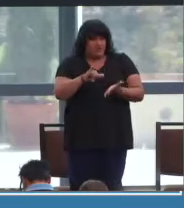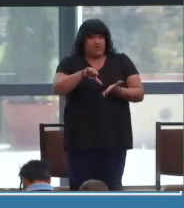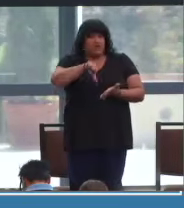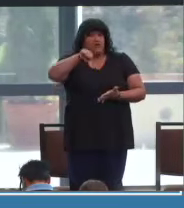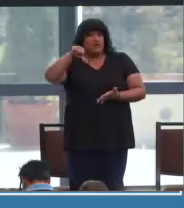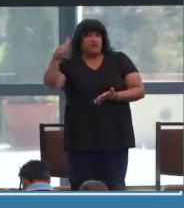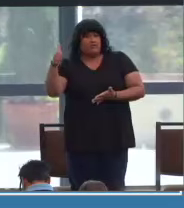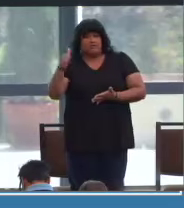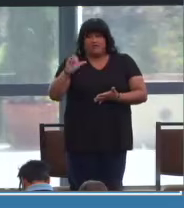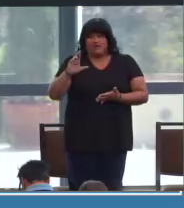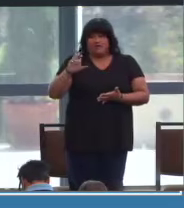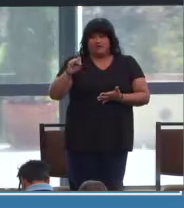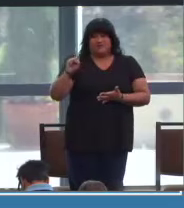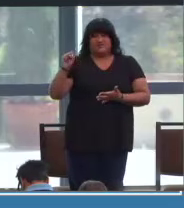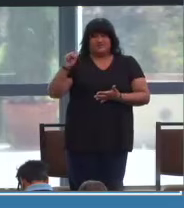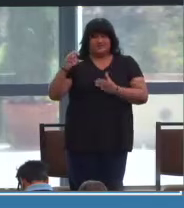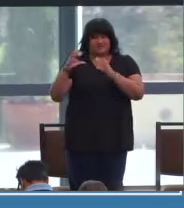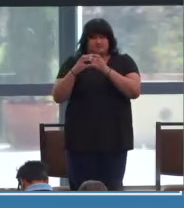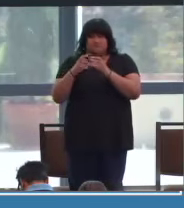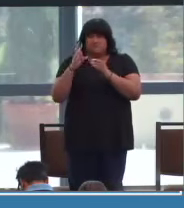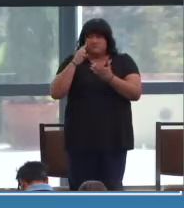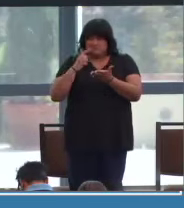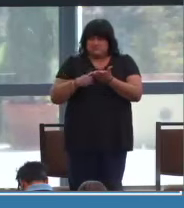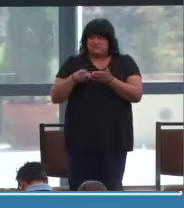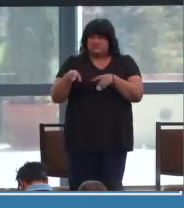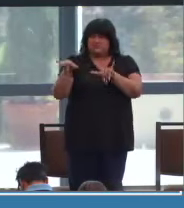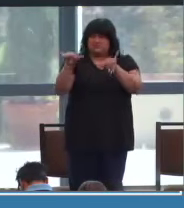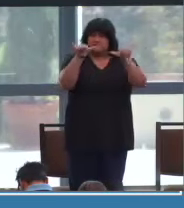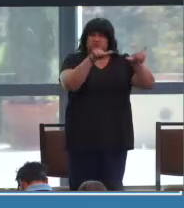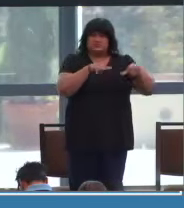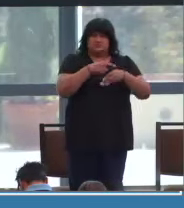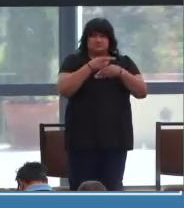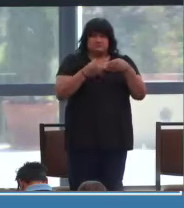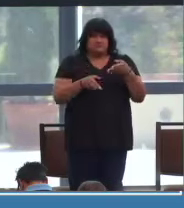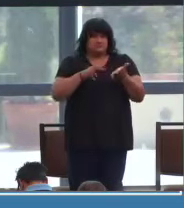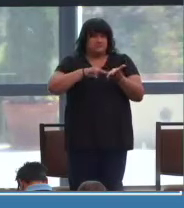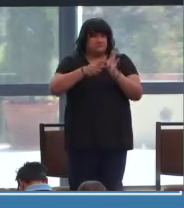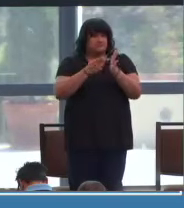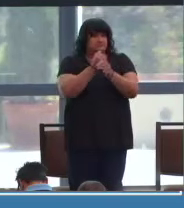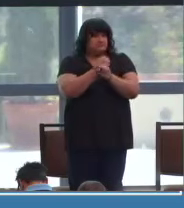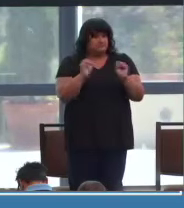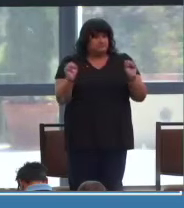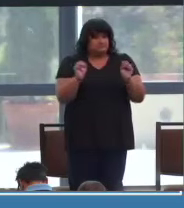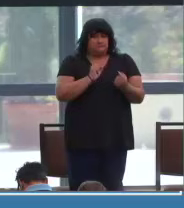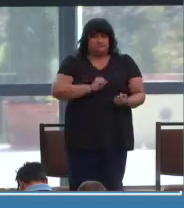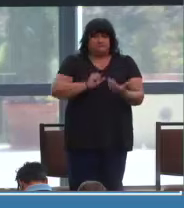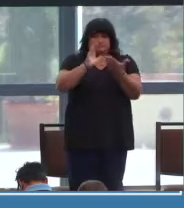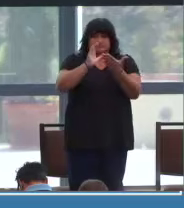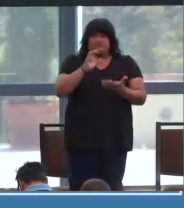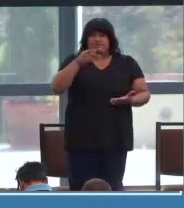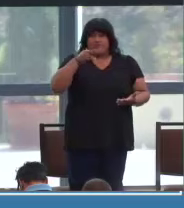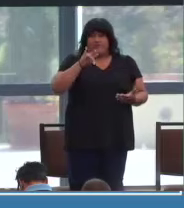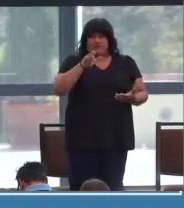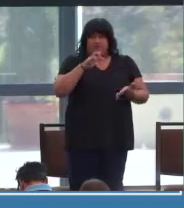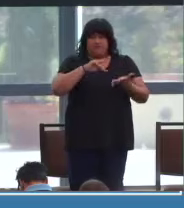cells. They're having similar results. So fortunately, it's a clean safety profile, which enables us to move on and study the